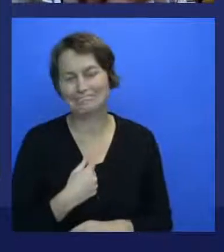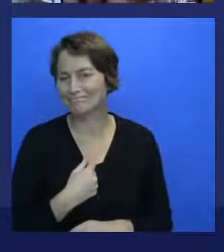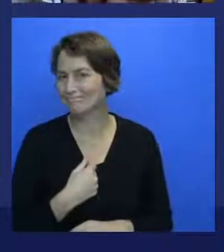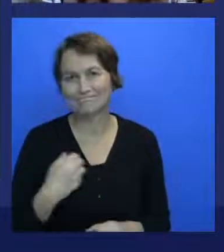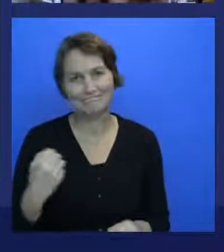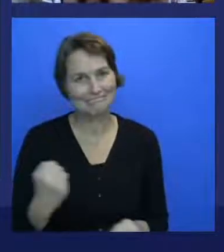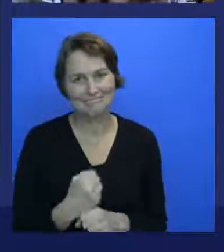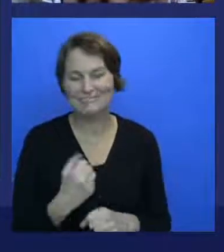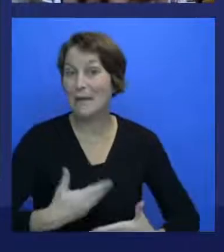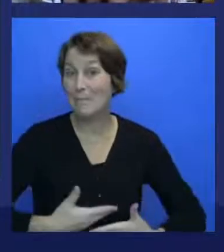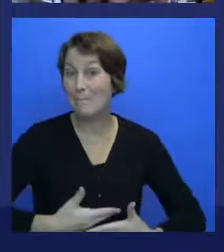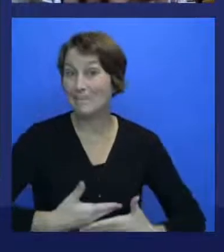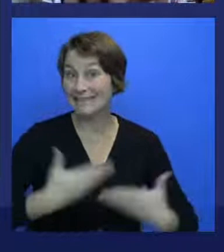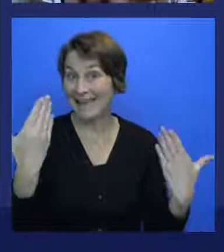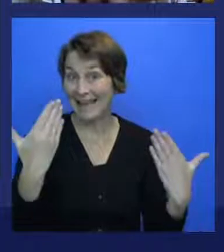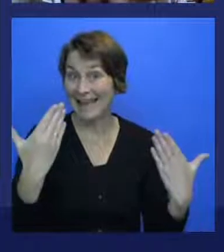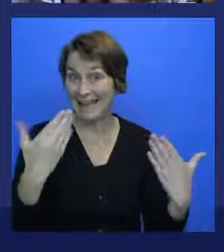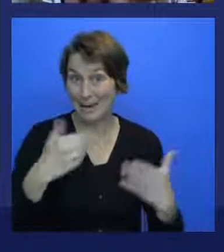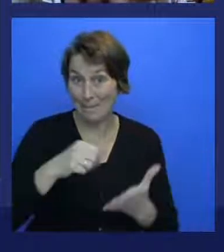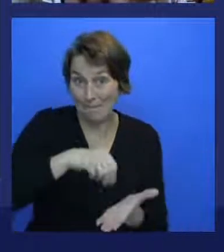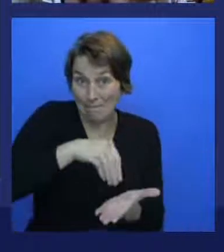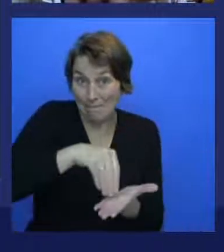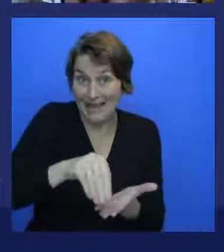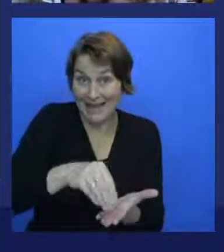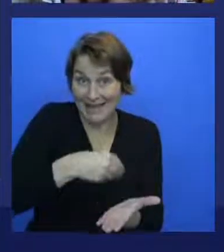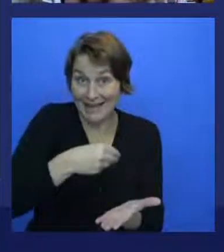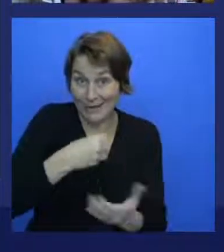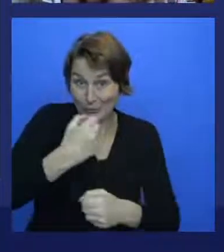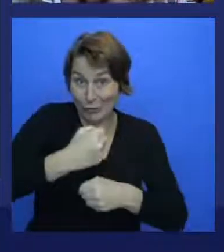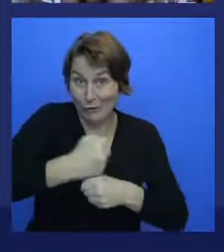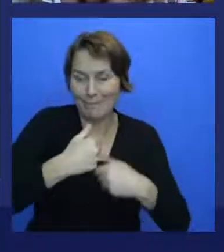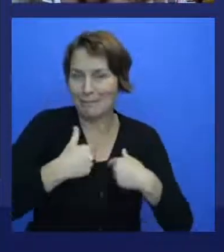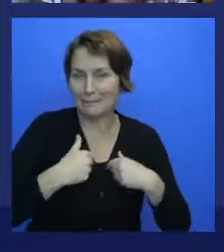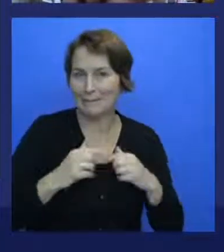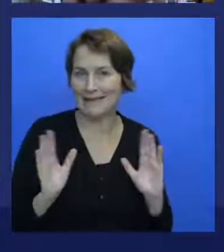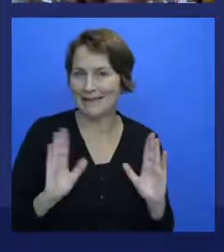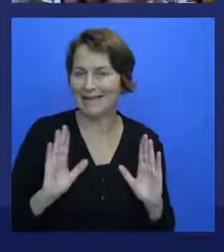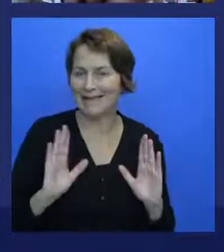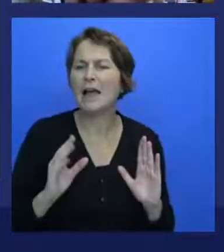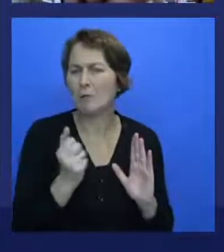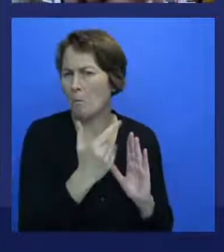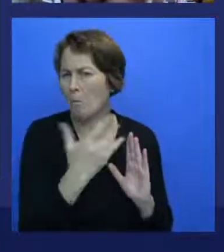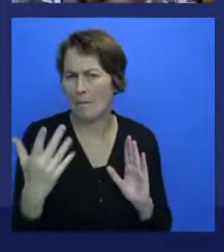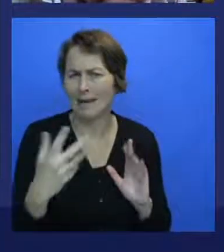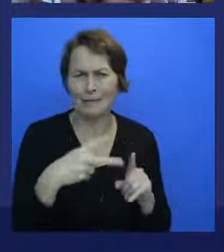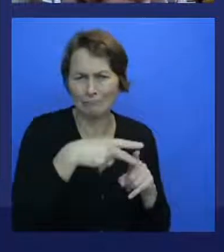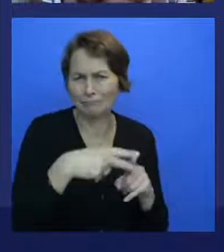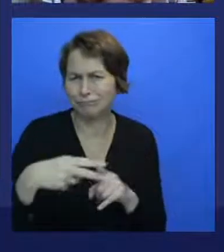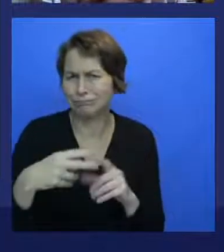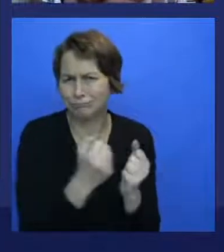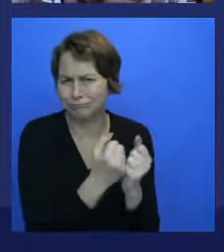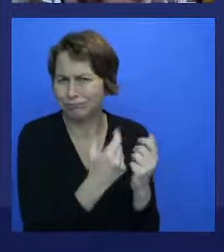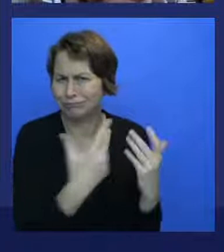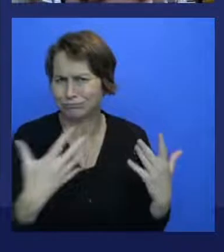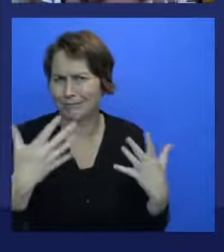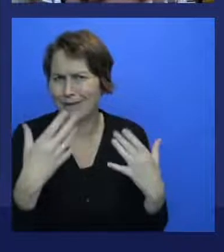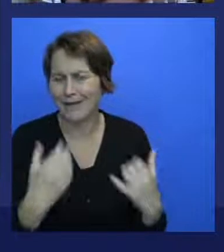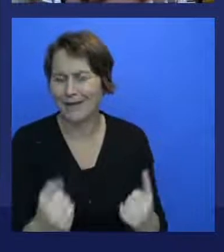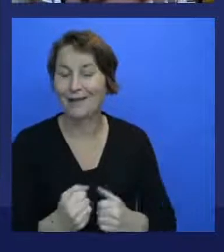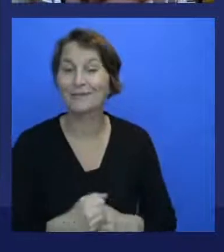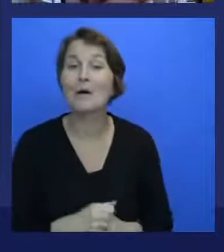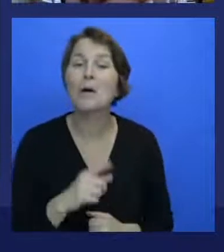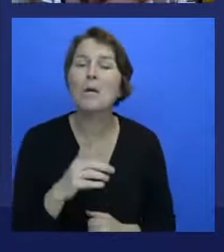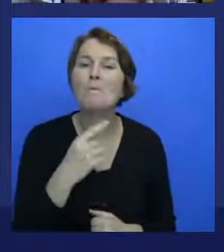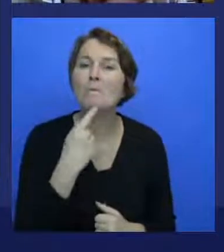job, because we have lots of third-party tools. I am mostly doing back-end